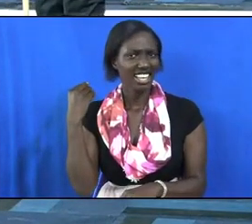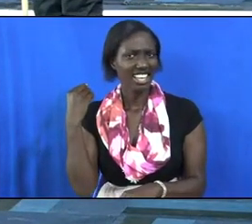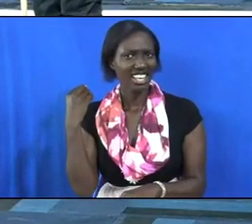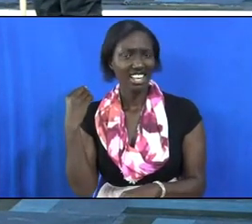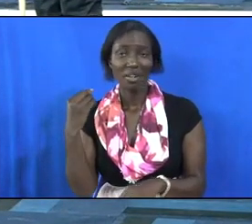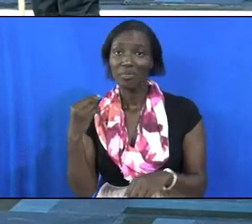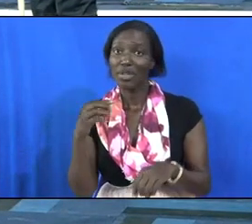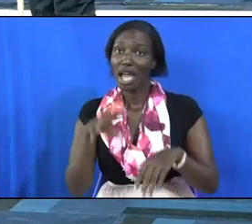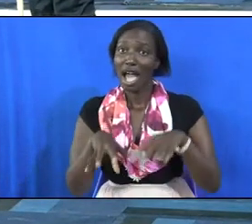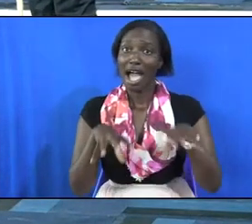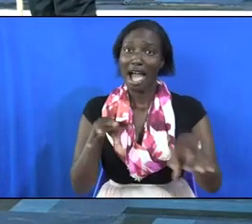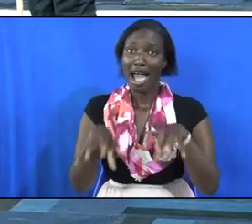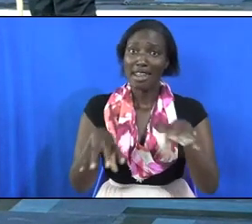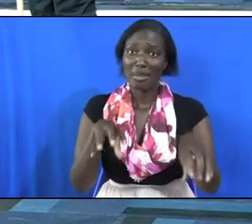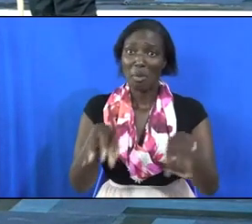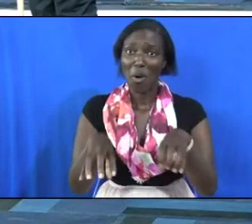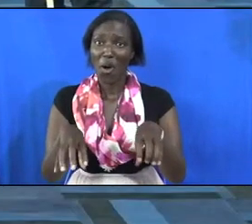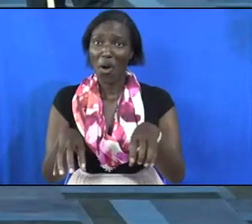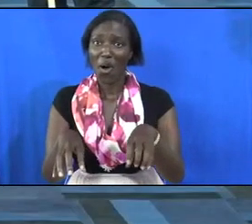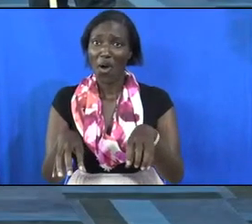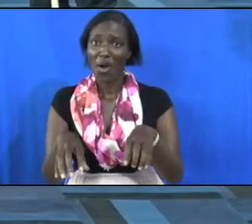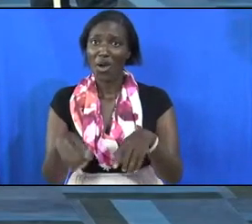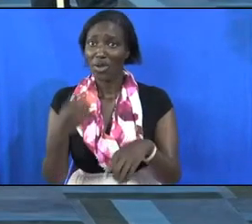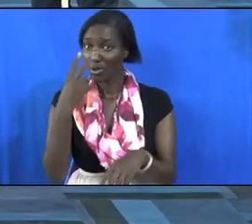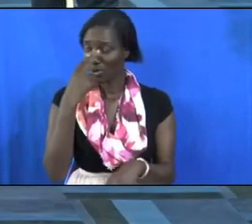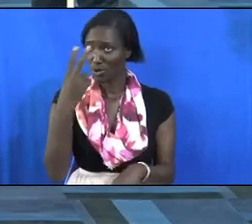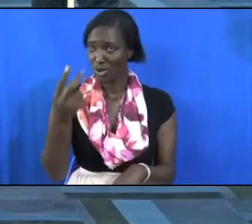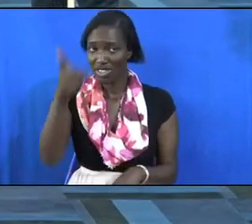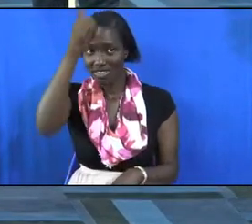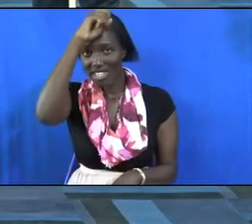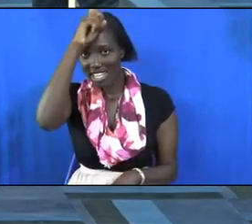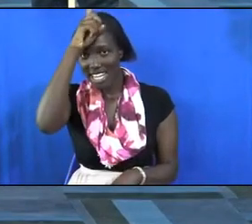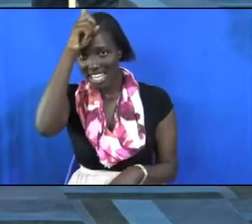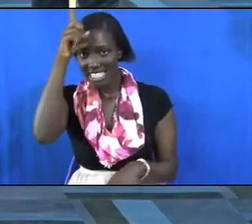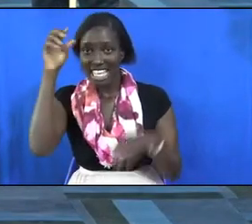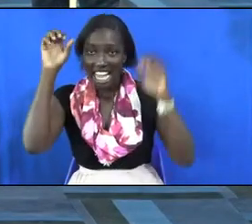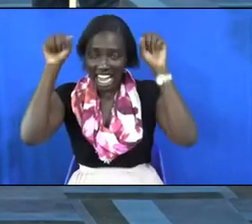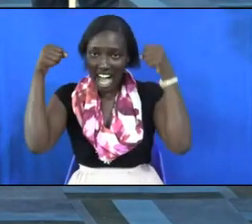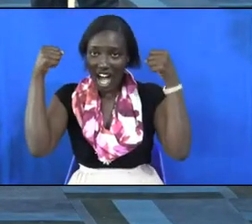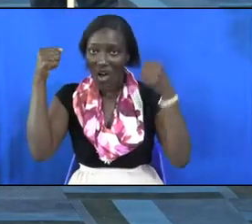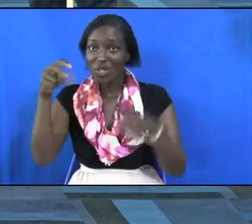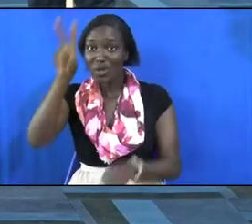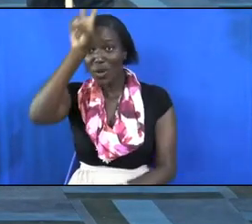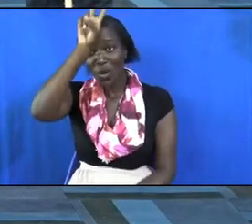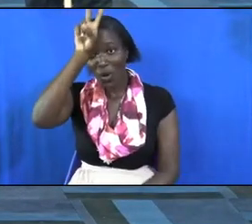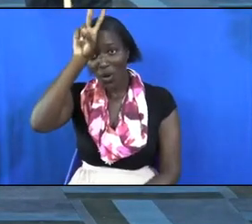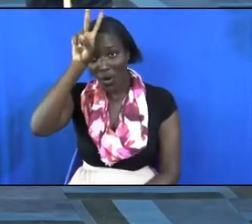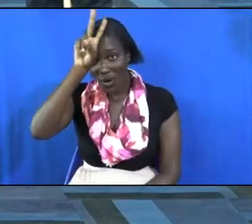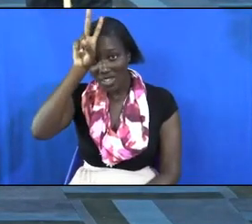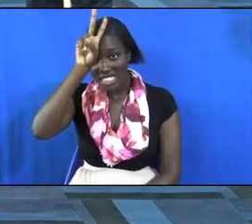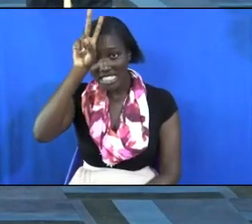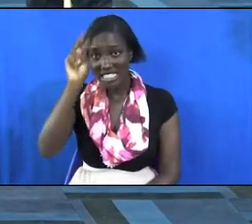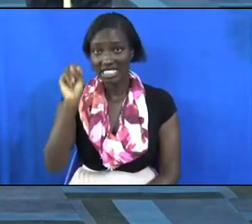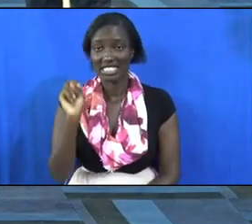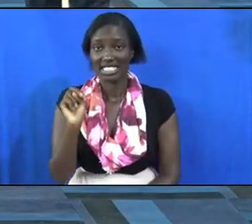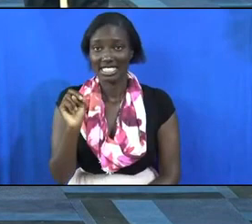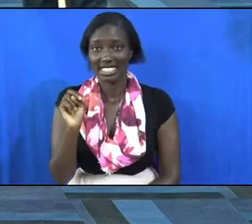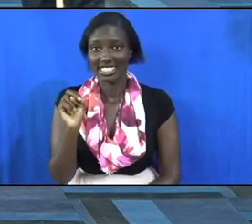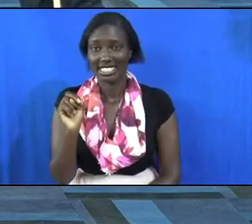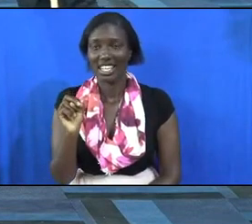the animals that you saw, the farm animals that you saw in the village? Cows, goats, sheep, and chickens, and